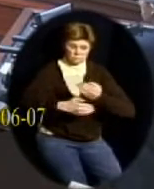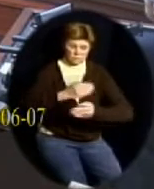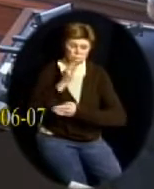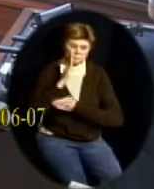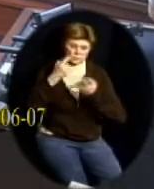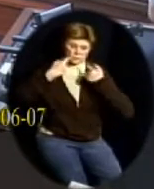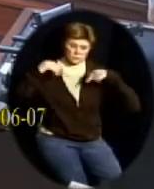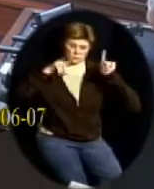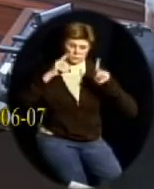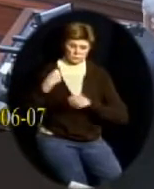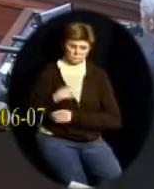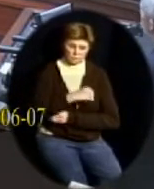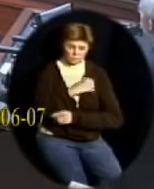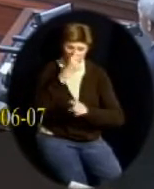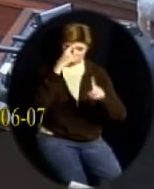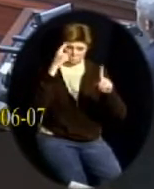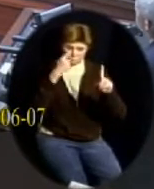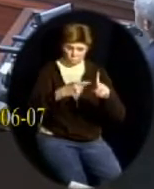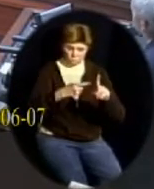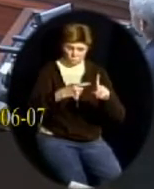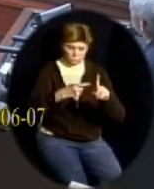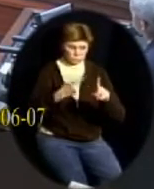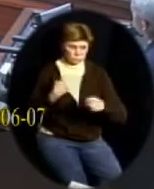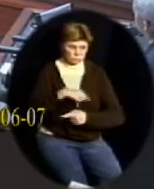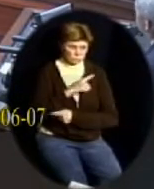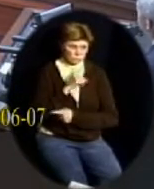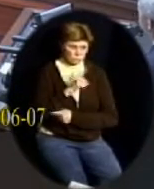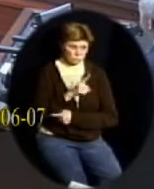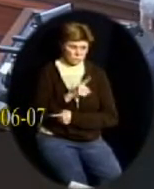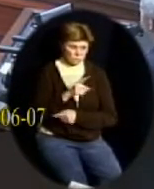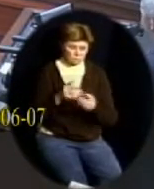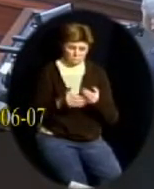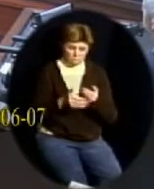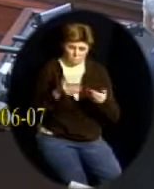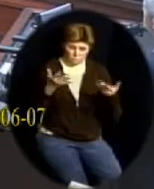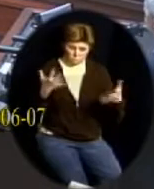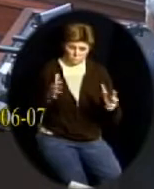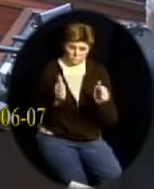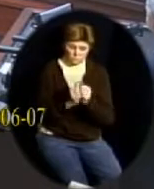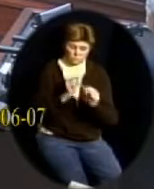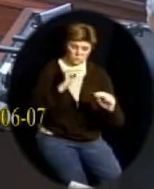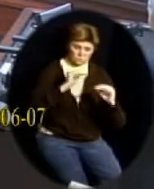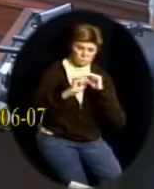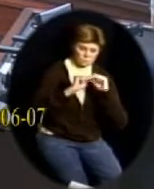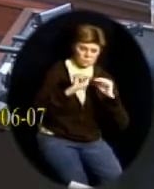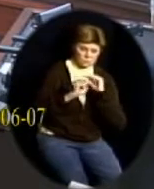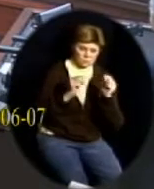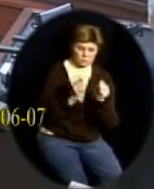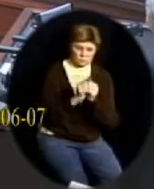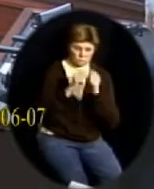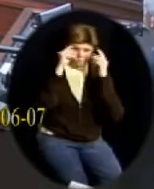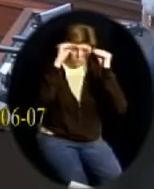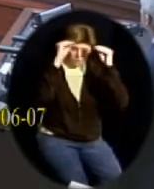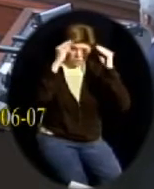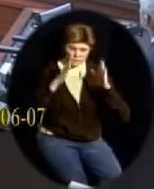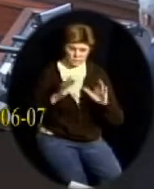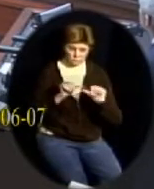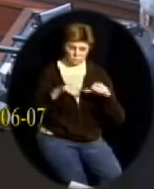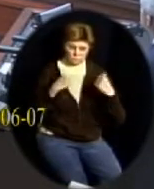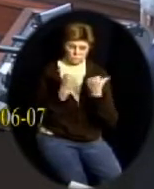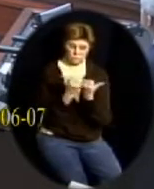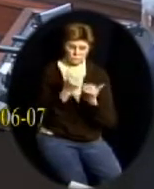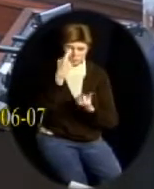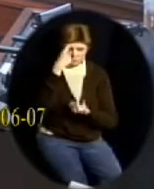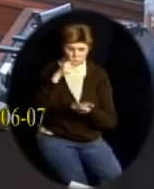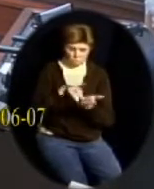things that we're already in is nearing the end of negotiations with our teachers' associations, so salaries, some of the benefits